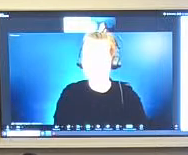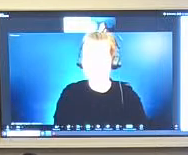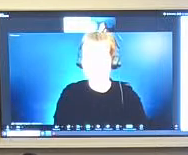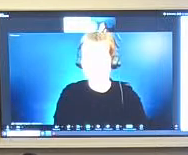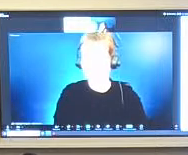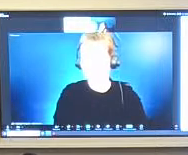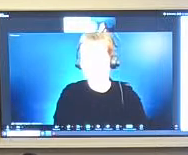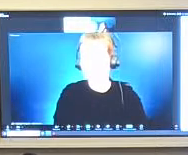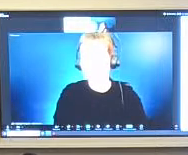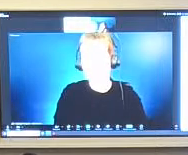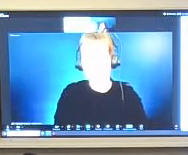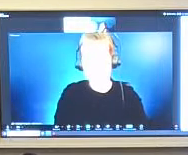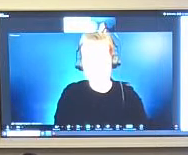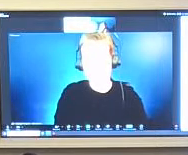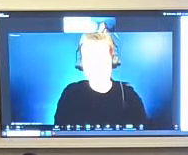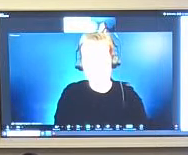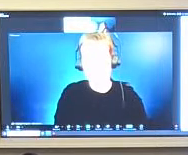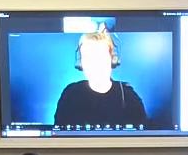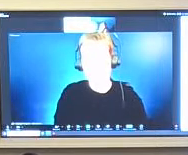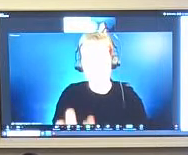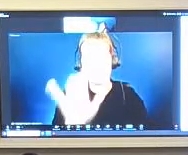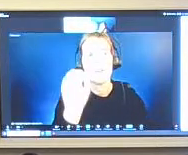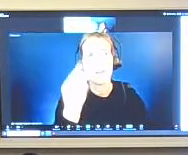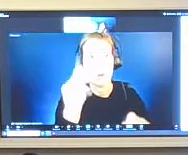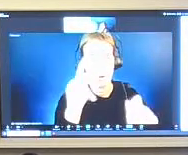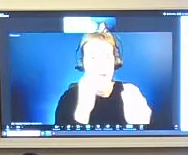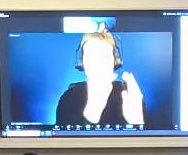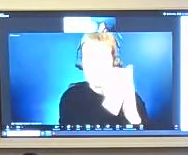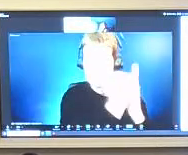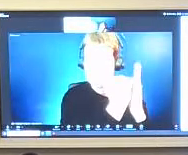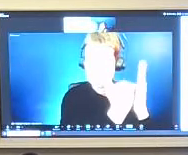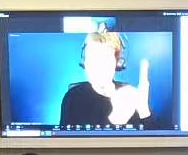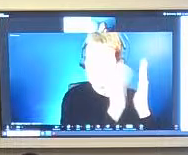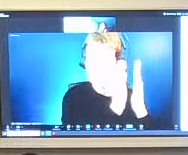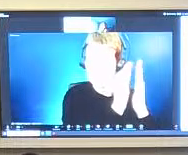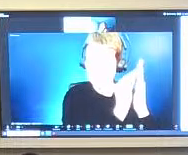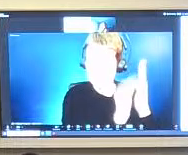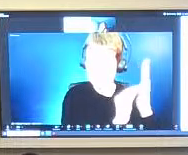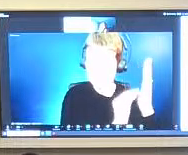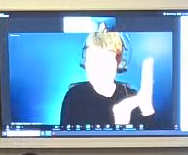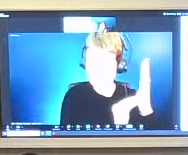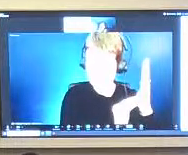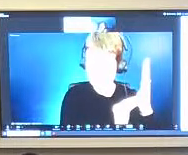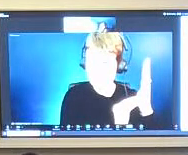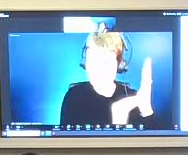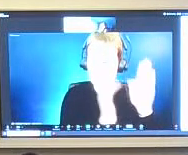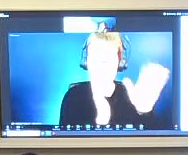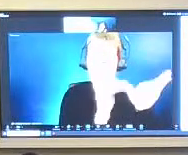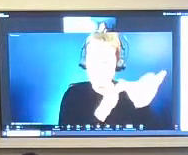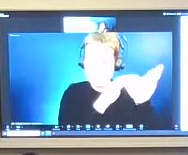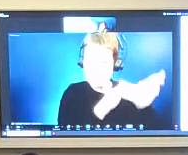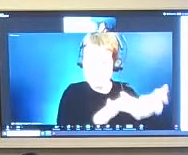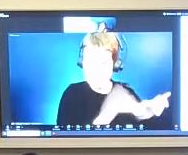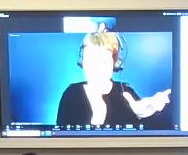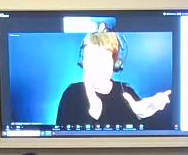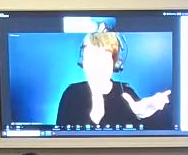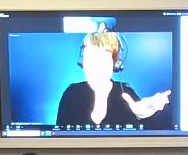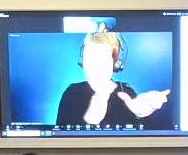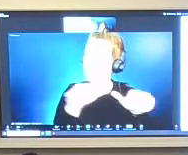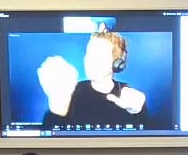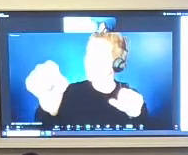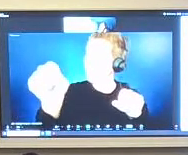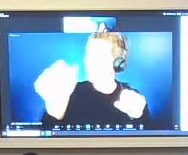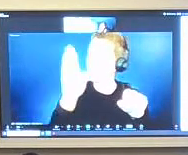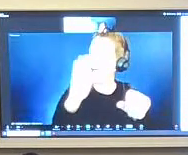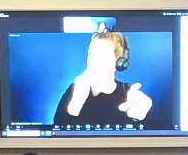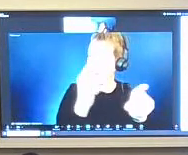is you're gonna type it all out nice and pretty. I will type it all up accurately. Actually, it'll be